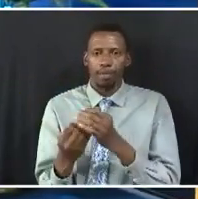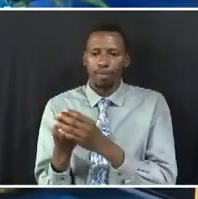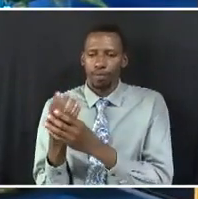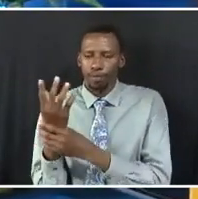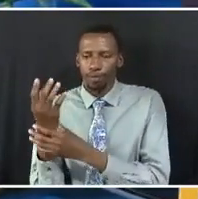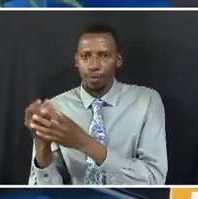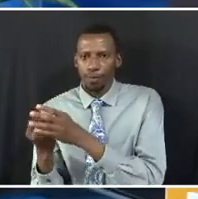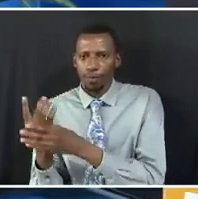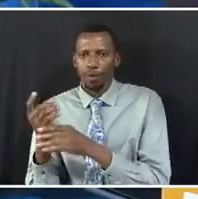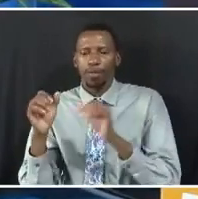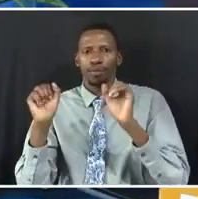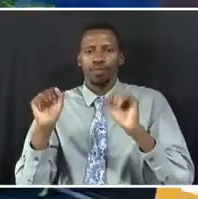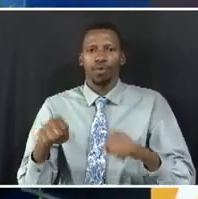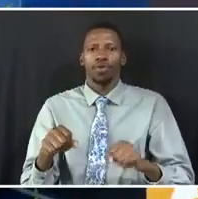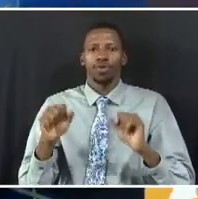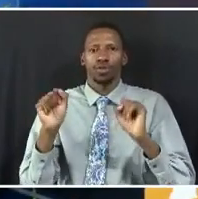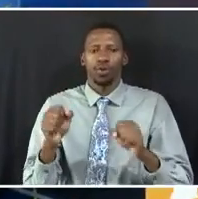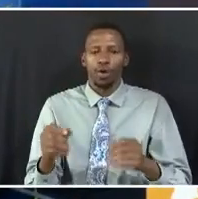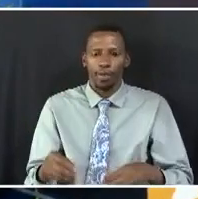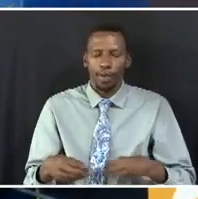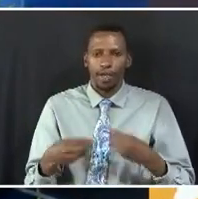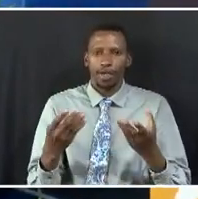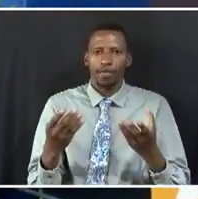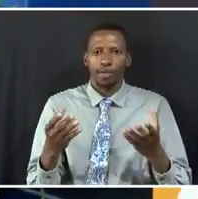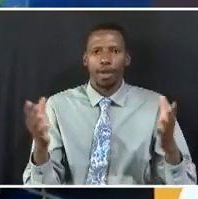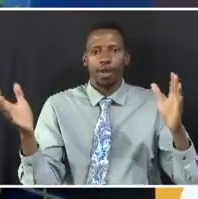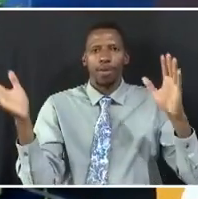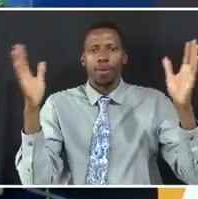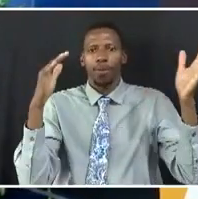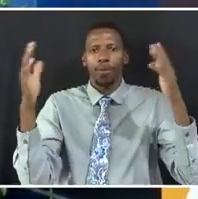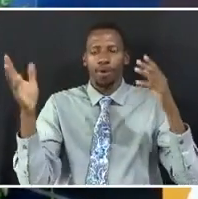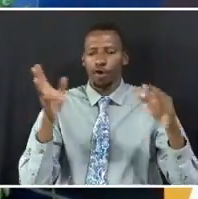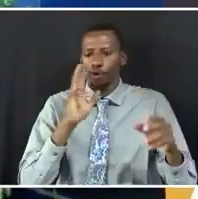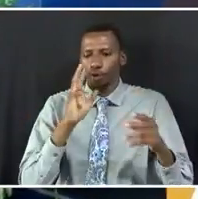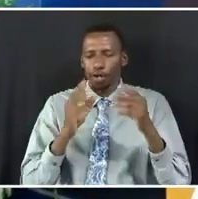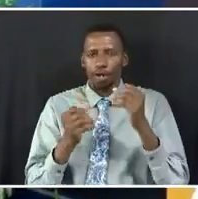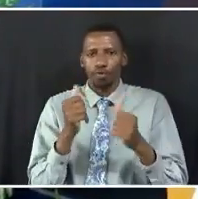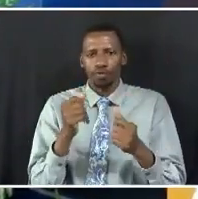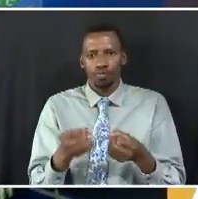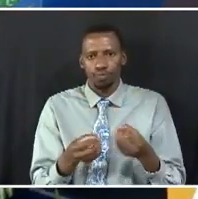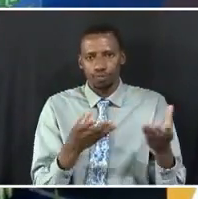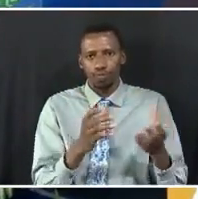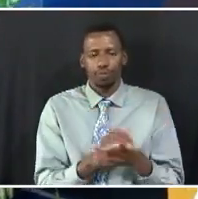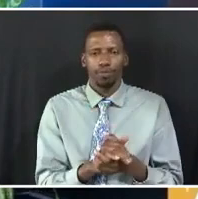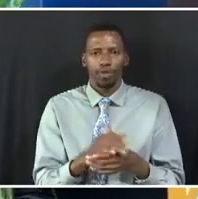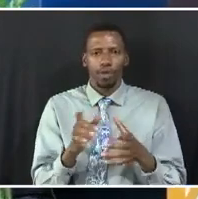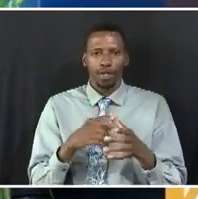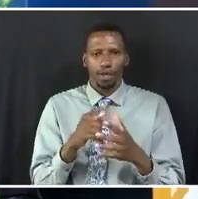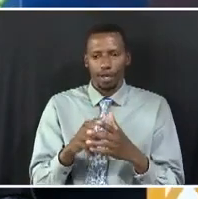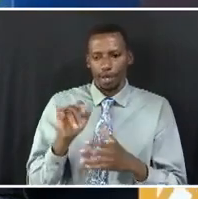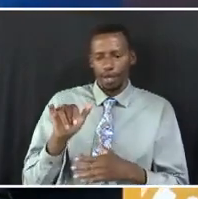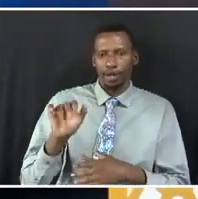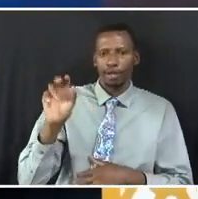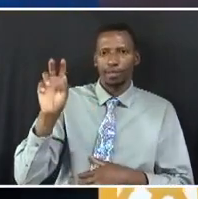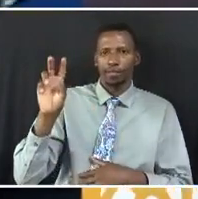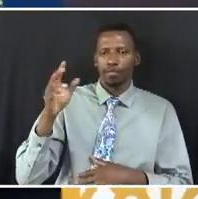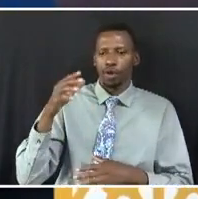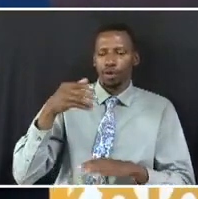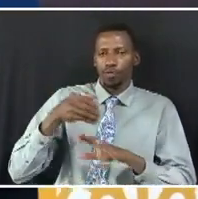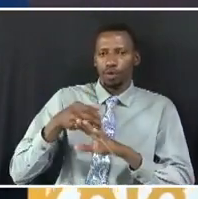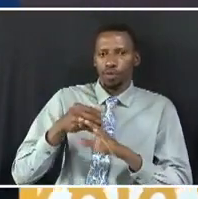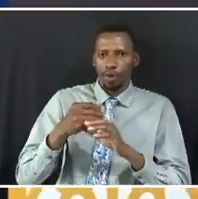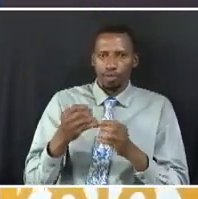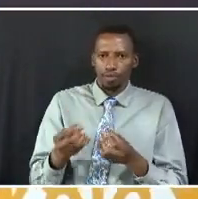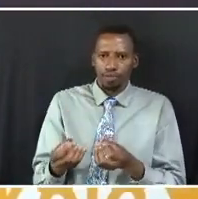to the atmosphere the water that passes through them. And the vapor goes out there to the mountains to form